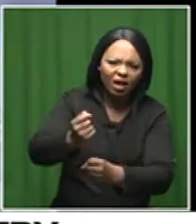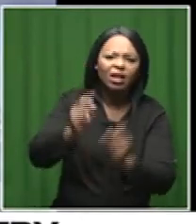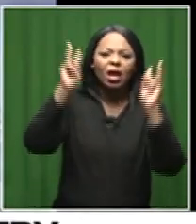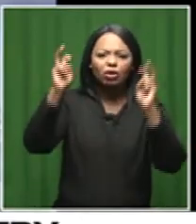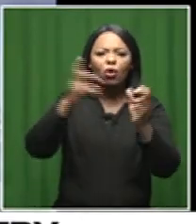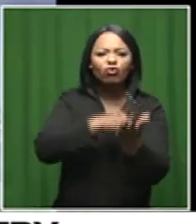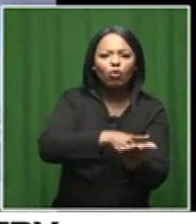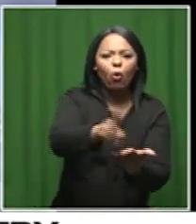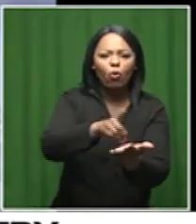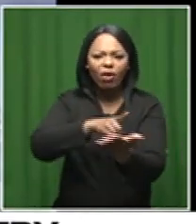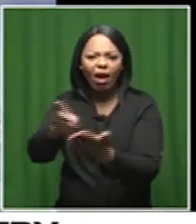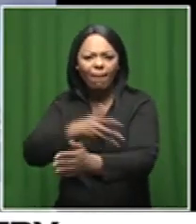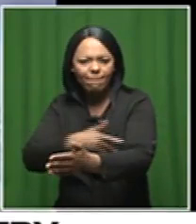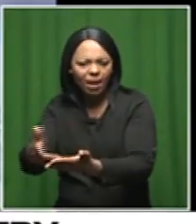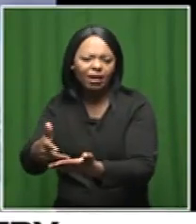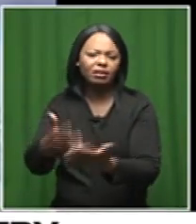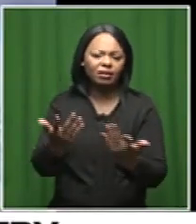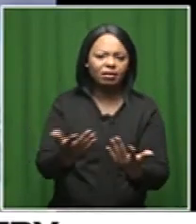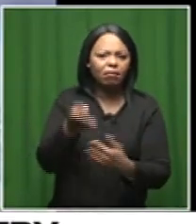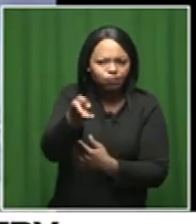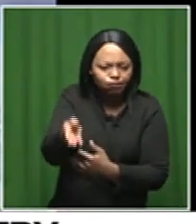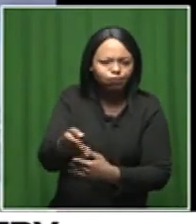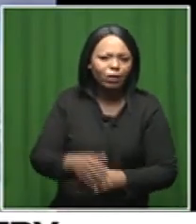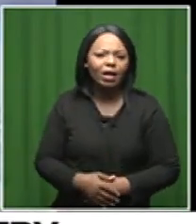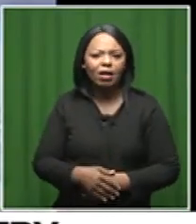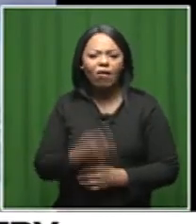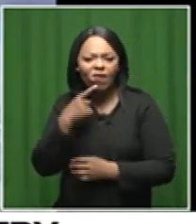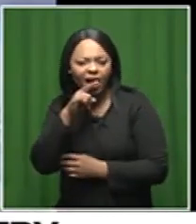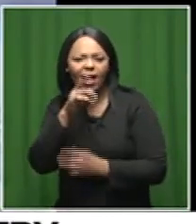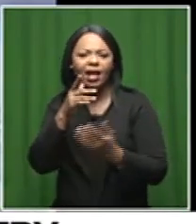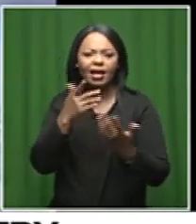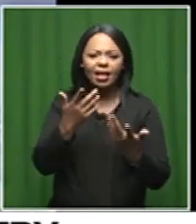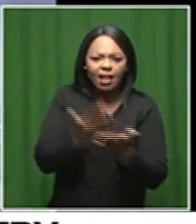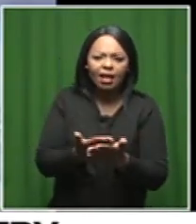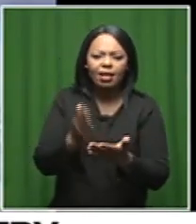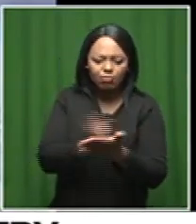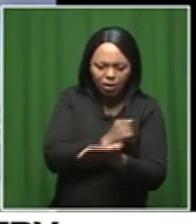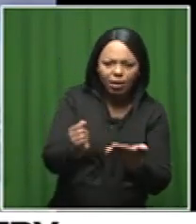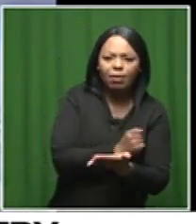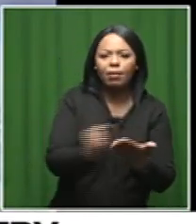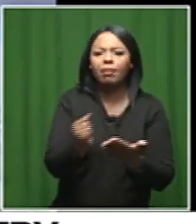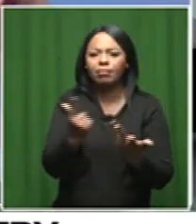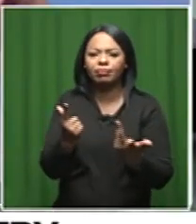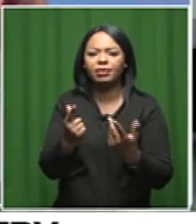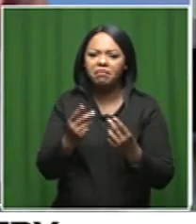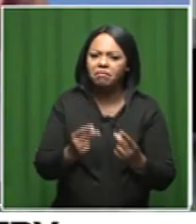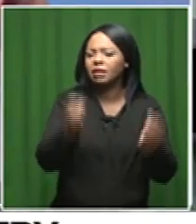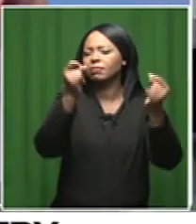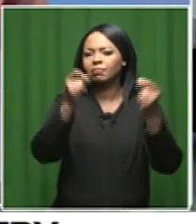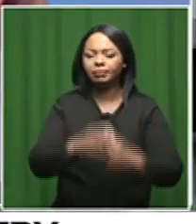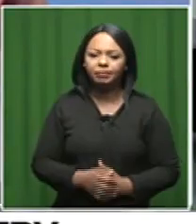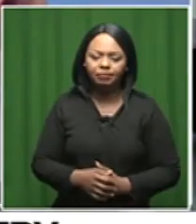sign up new donors, swab them there and then, and get them onto the registry ASAP. Now, let's talk about